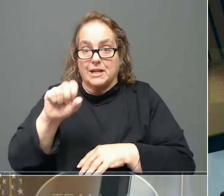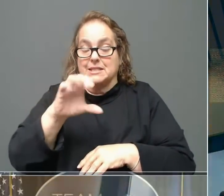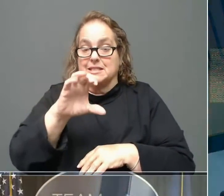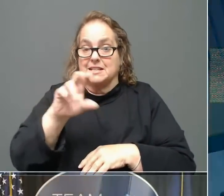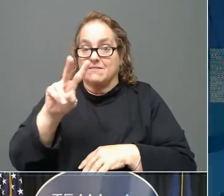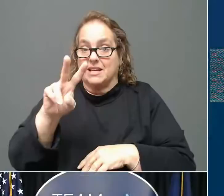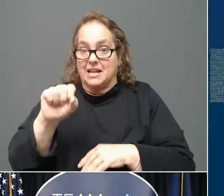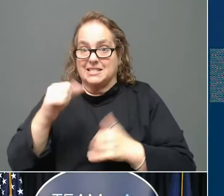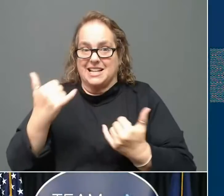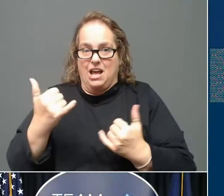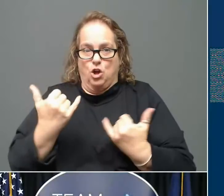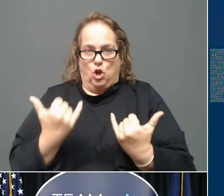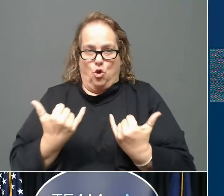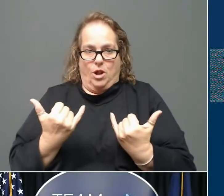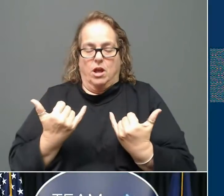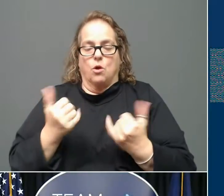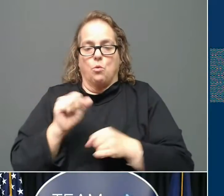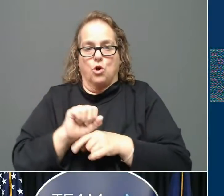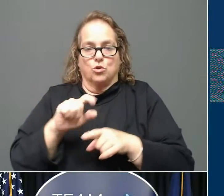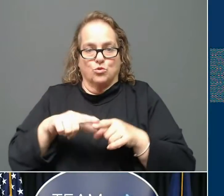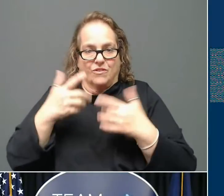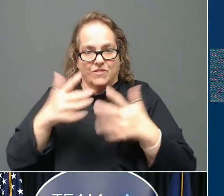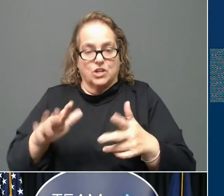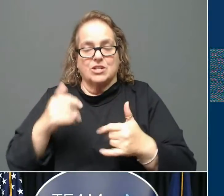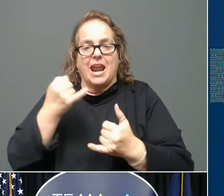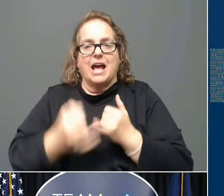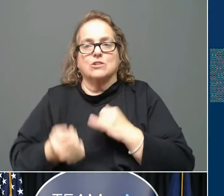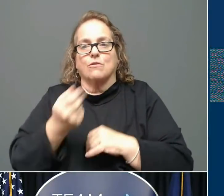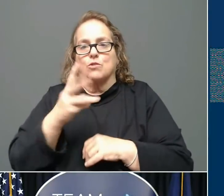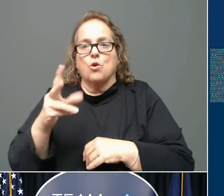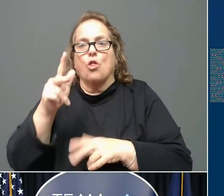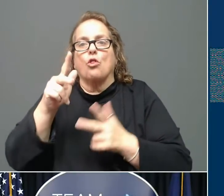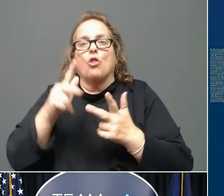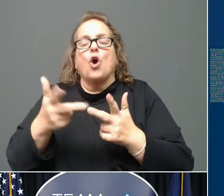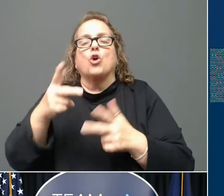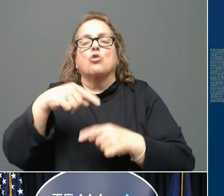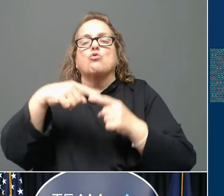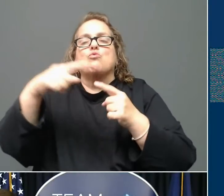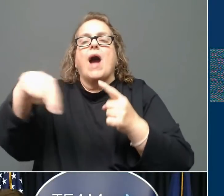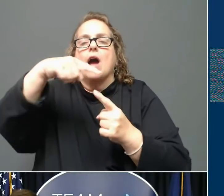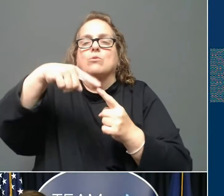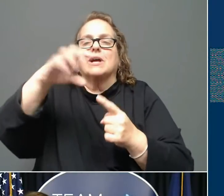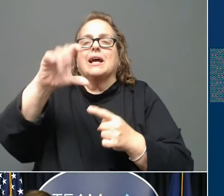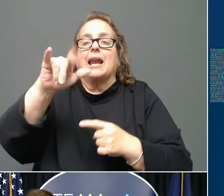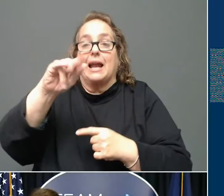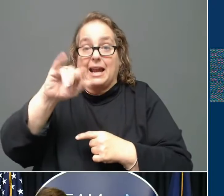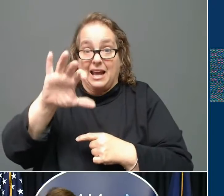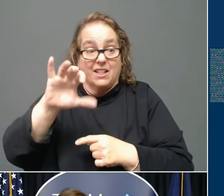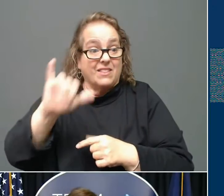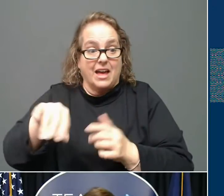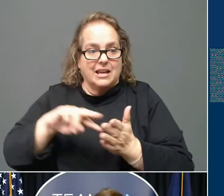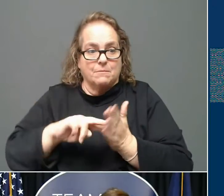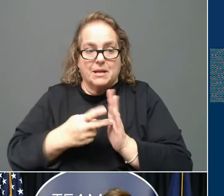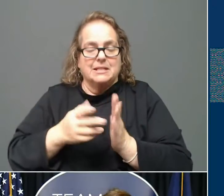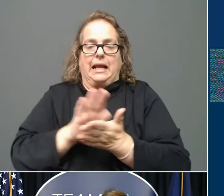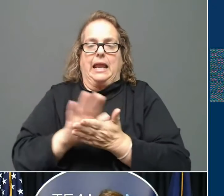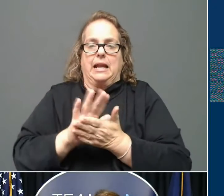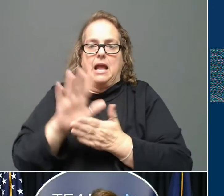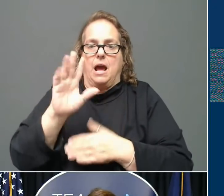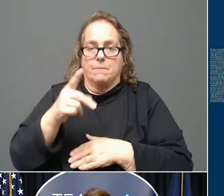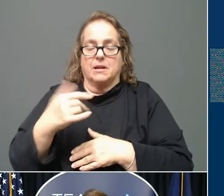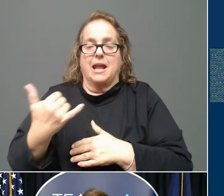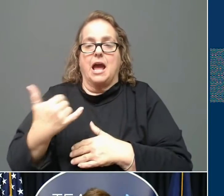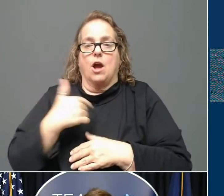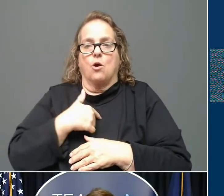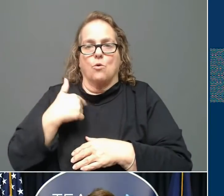the last few third-round clinics, and those are cleanup clinics. We are now moving into a maintenance phase for